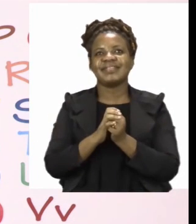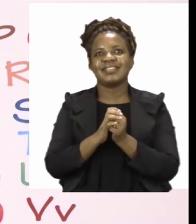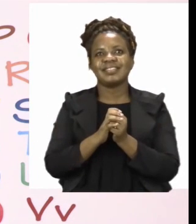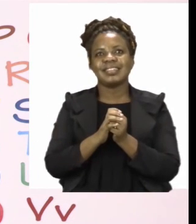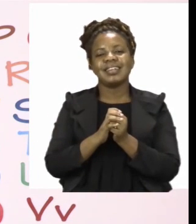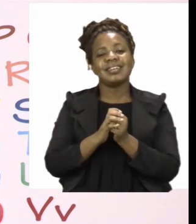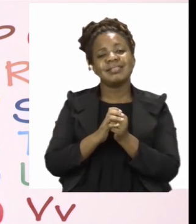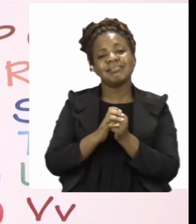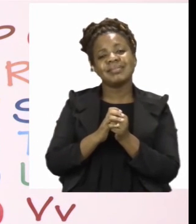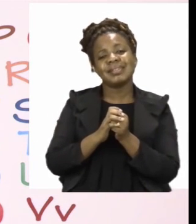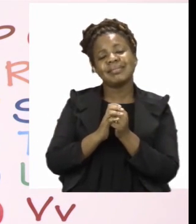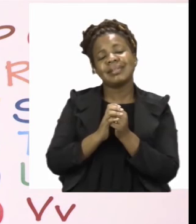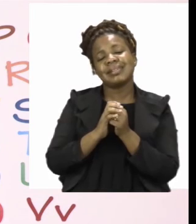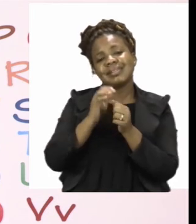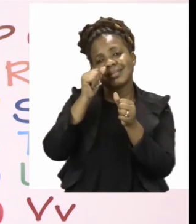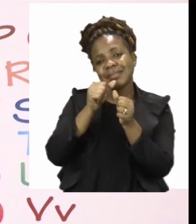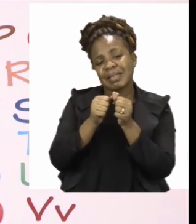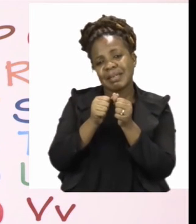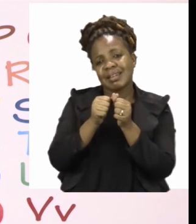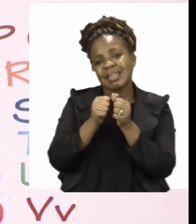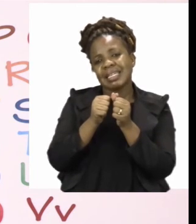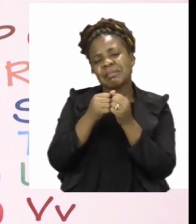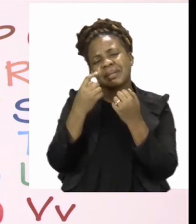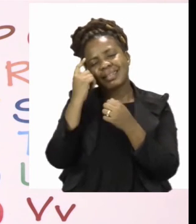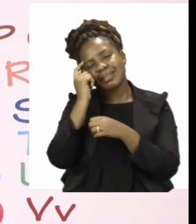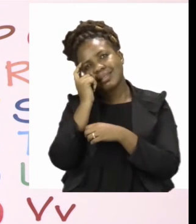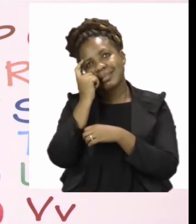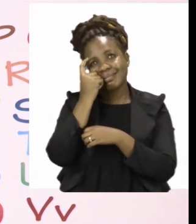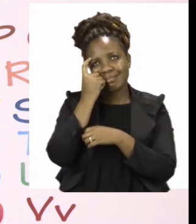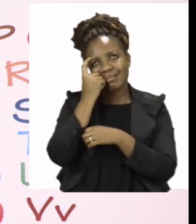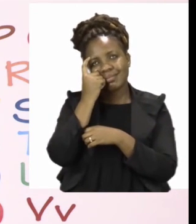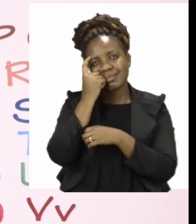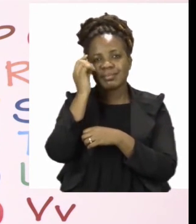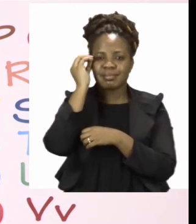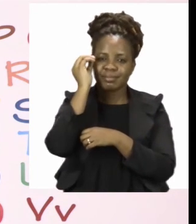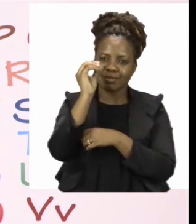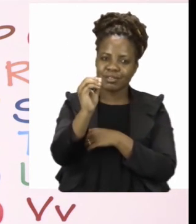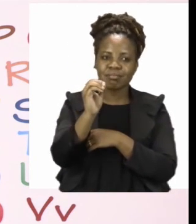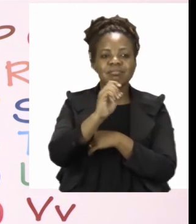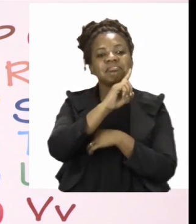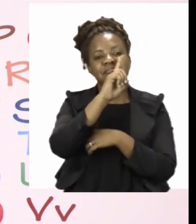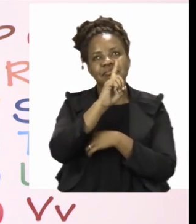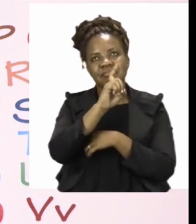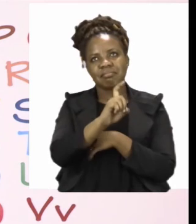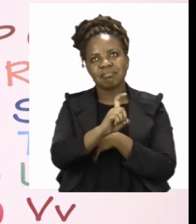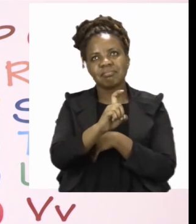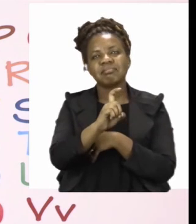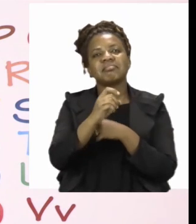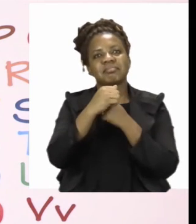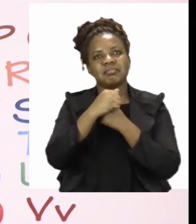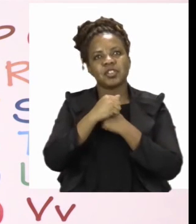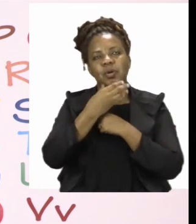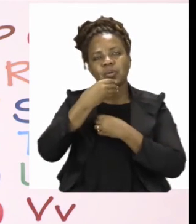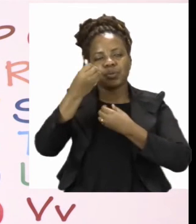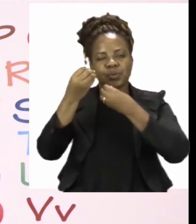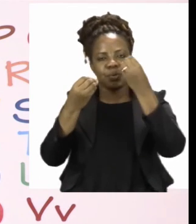sure or you don't know, you can always ask an adult for help. Just make sure that you finish the exercises